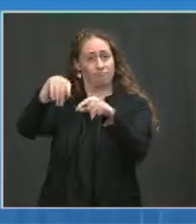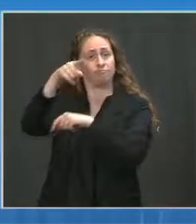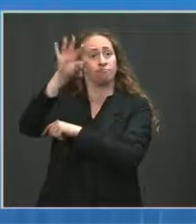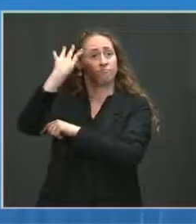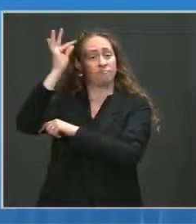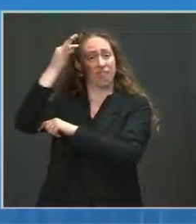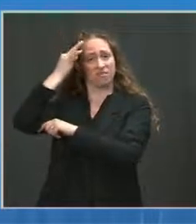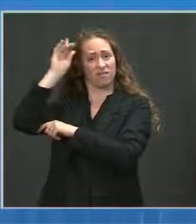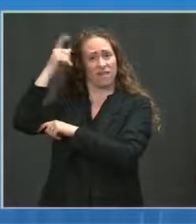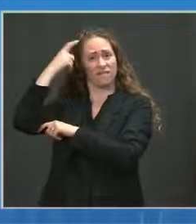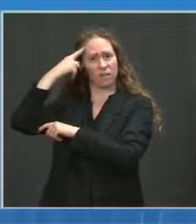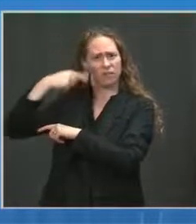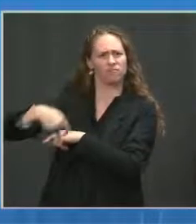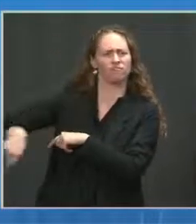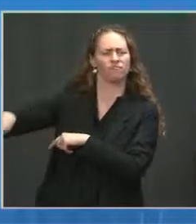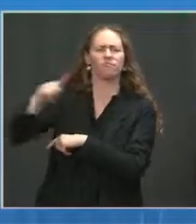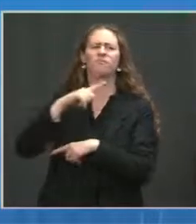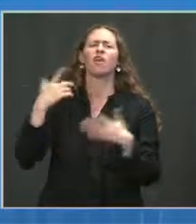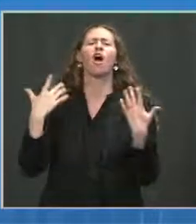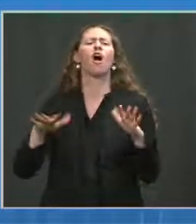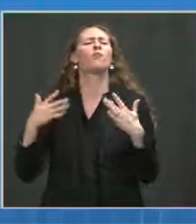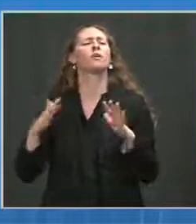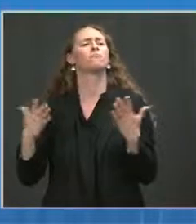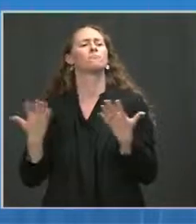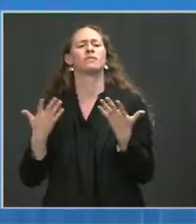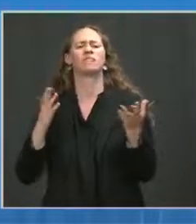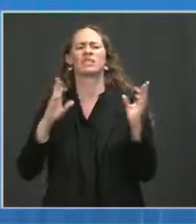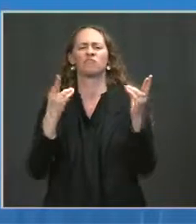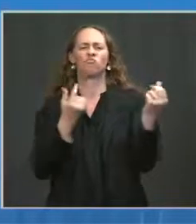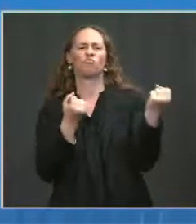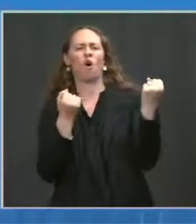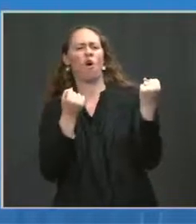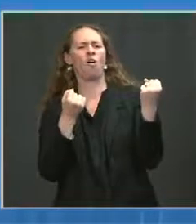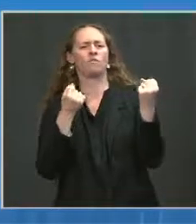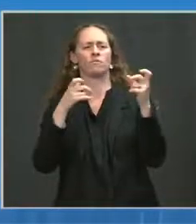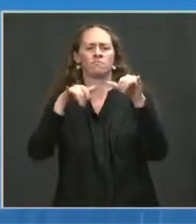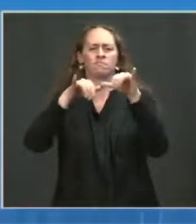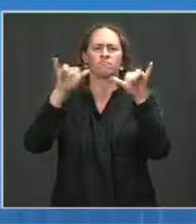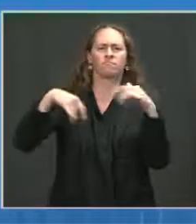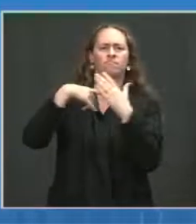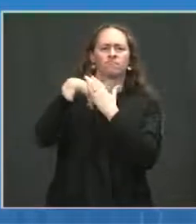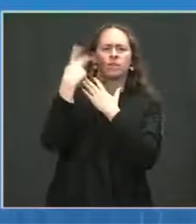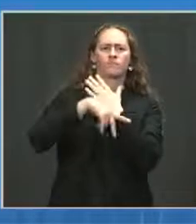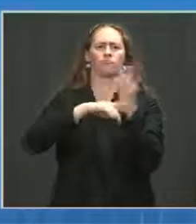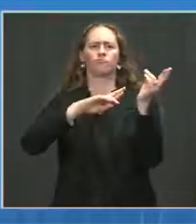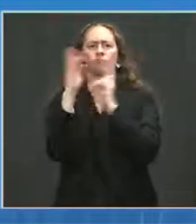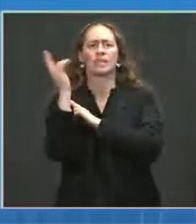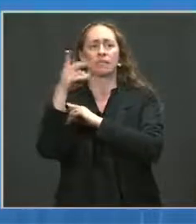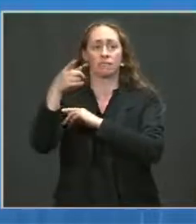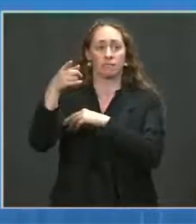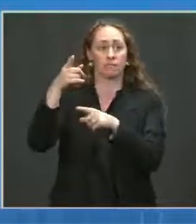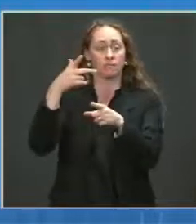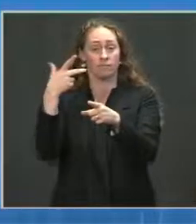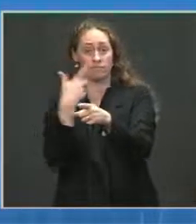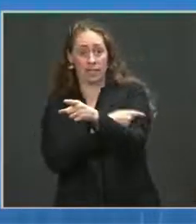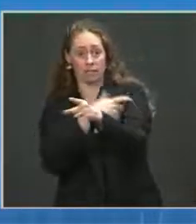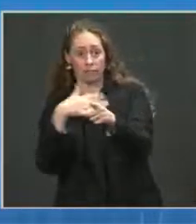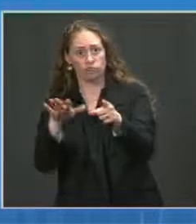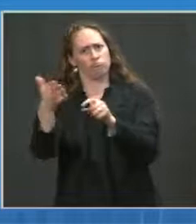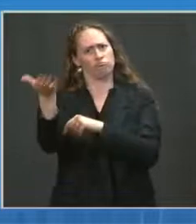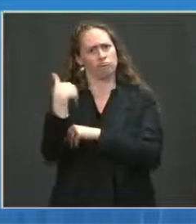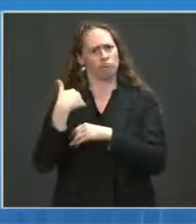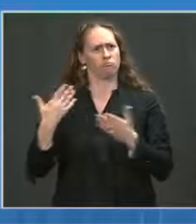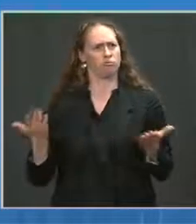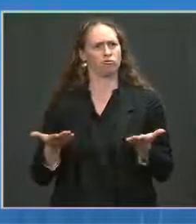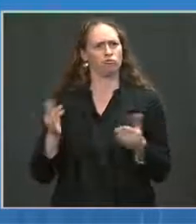forward a strong system that if you're vaccinated, you can come back to work as normal.